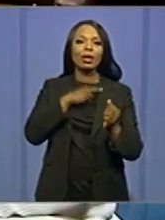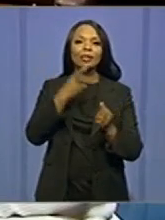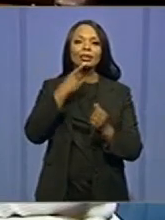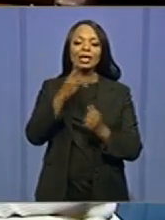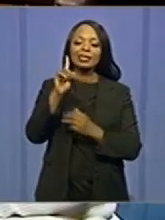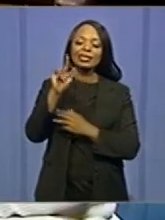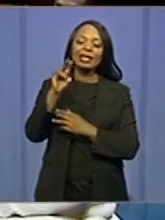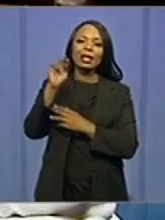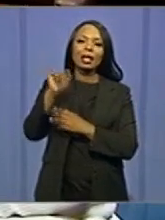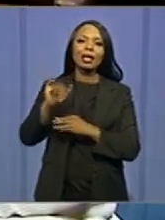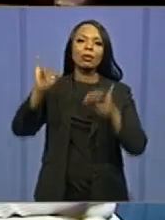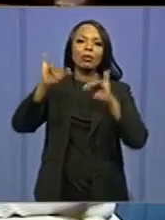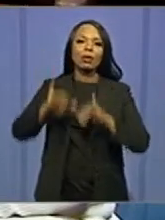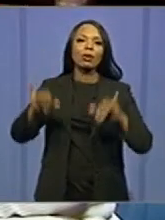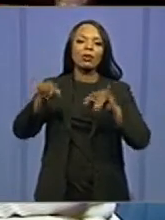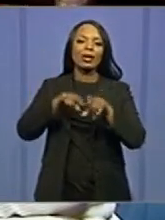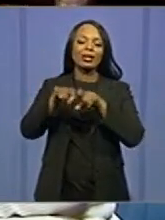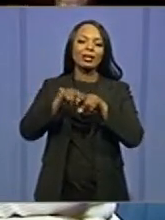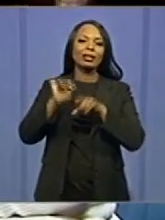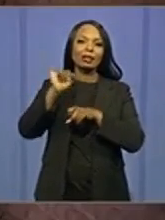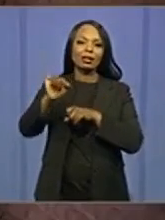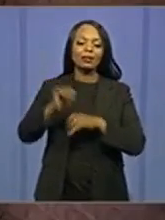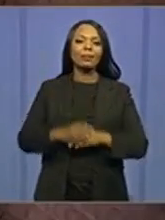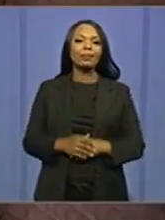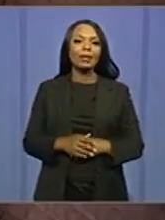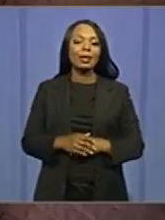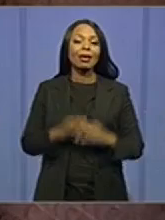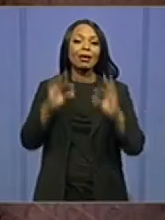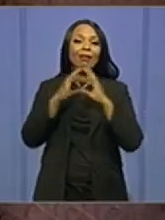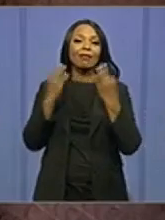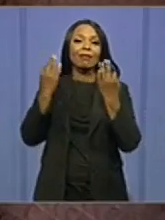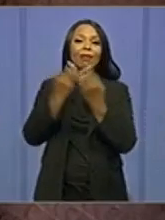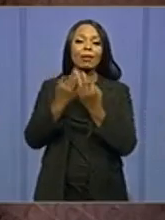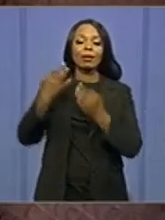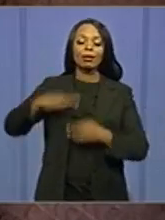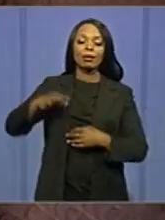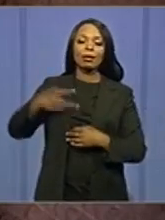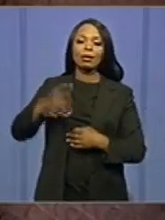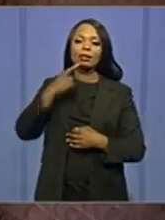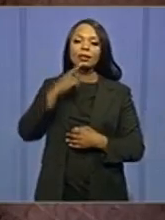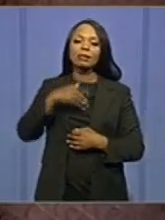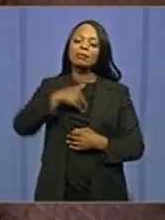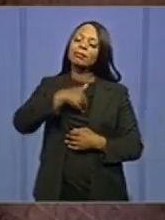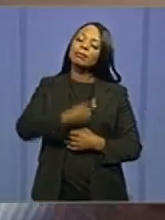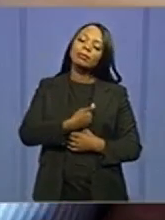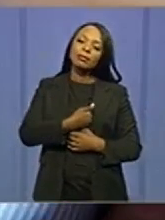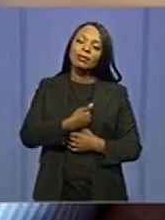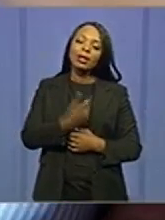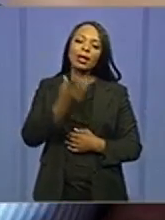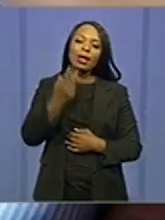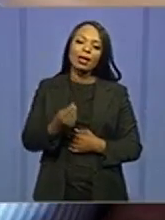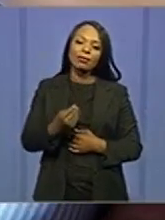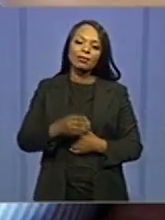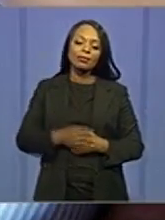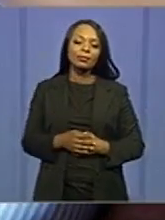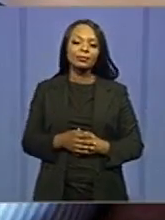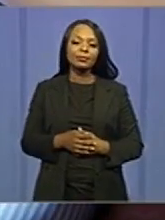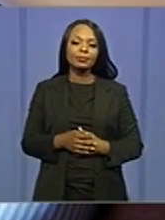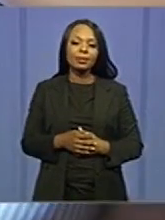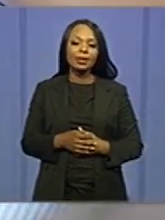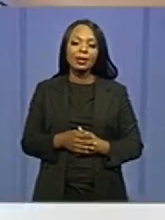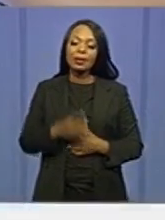ba letile dipholo tsa diteko tsa DNA. Ba lelapa la motswasetlhabelo ba re ba kgobegile marapo. This man is out